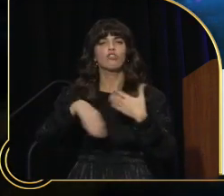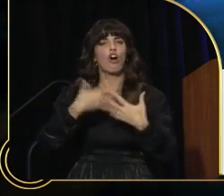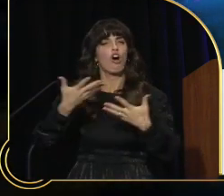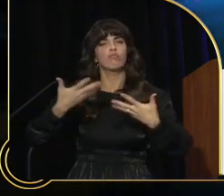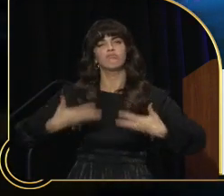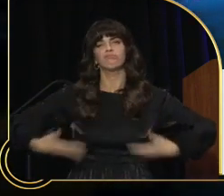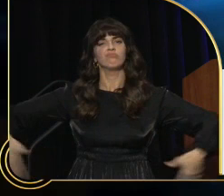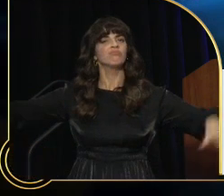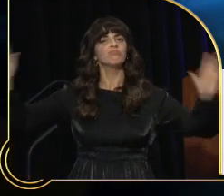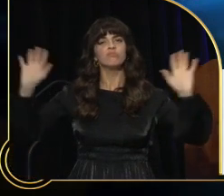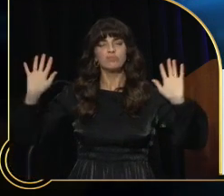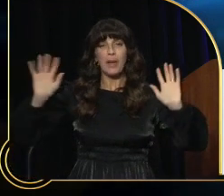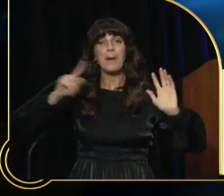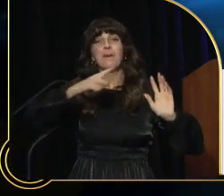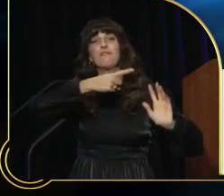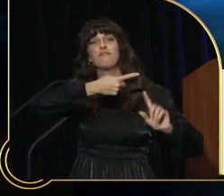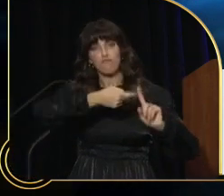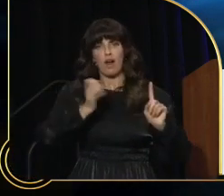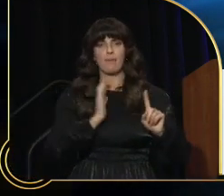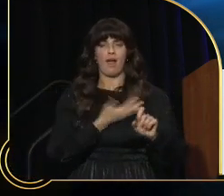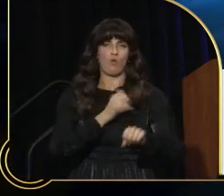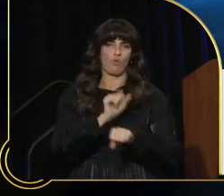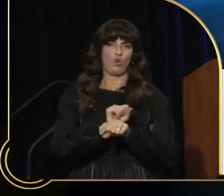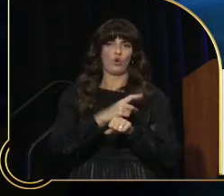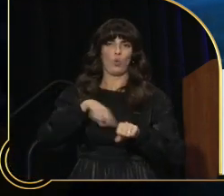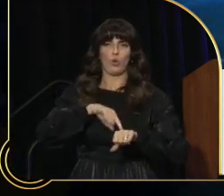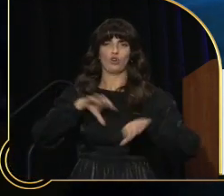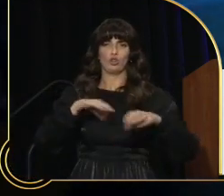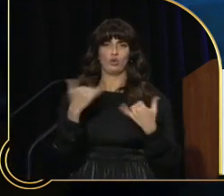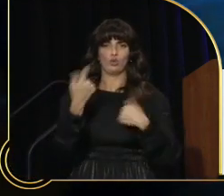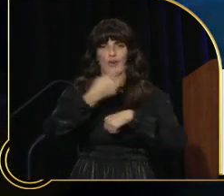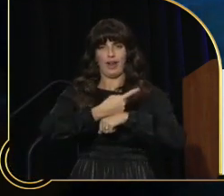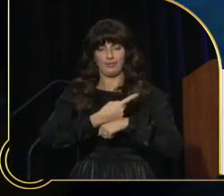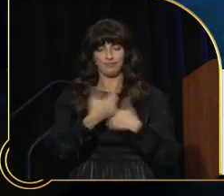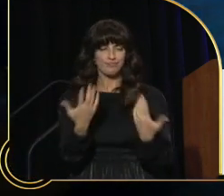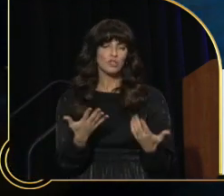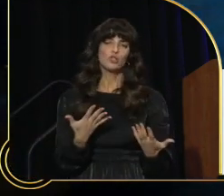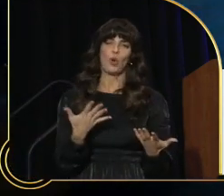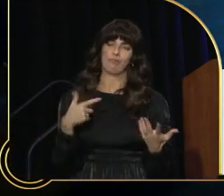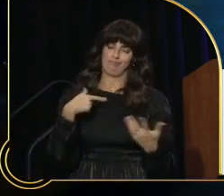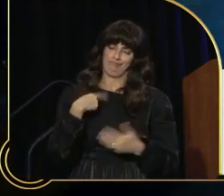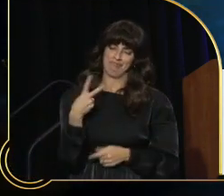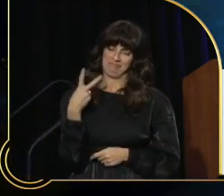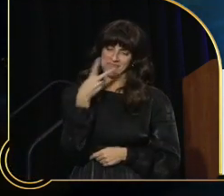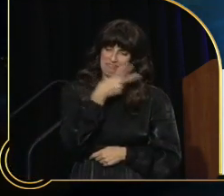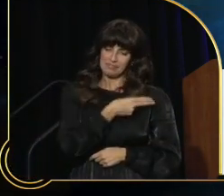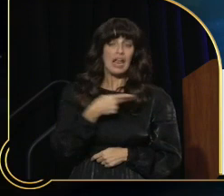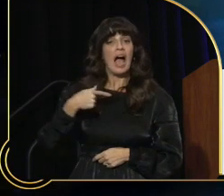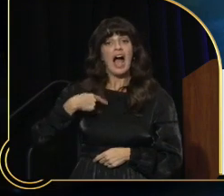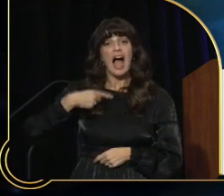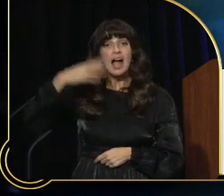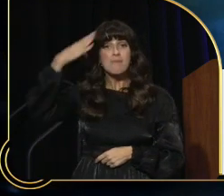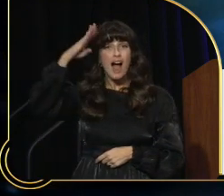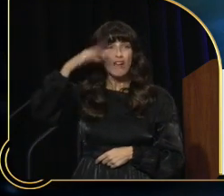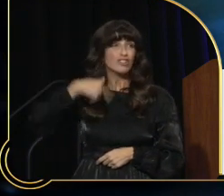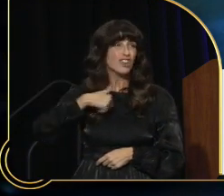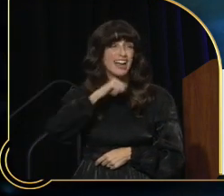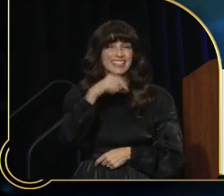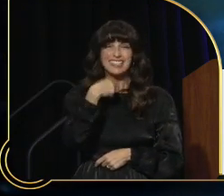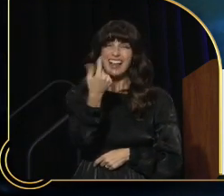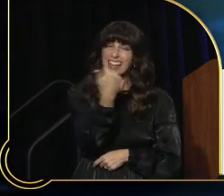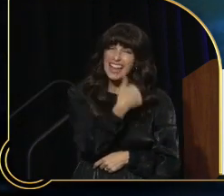doing today and in the years ahead. Now, enough for me. I'm Irish and I didn't even tell any